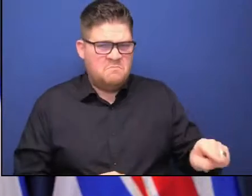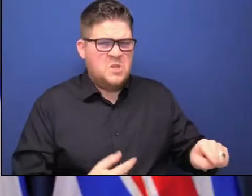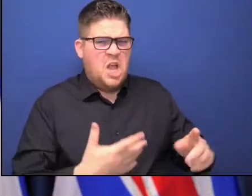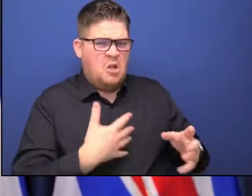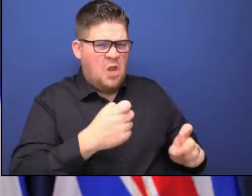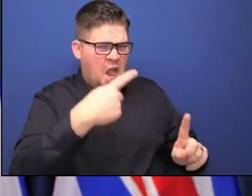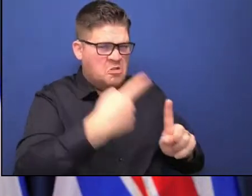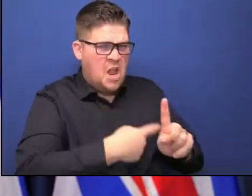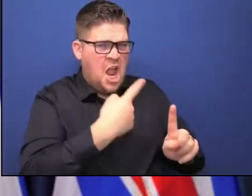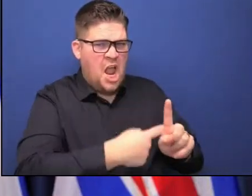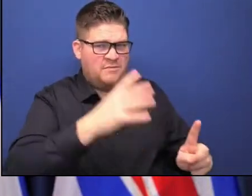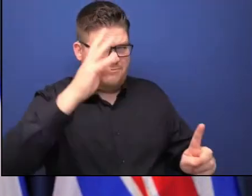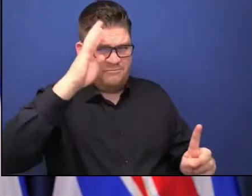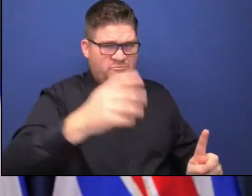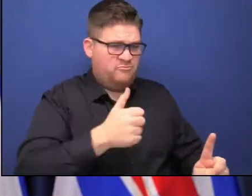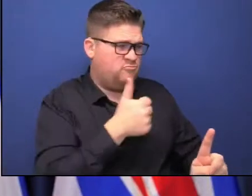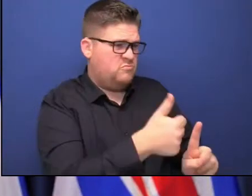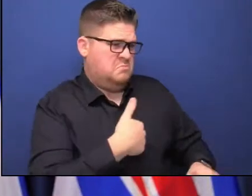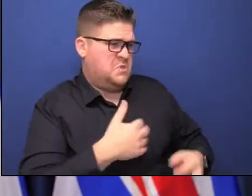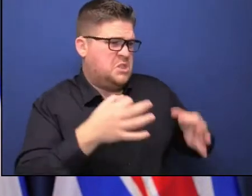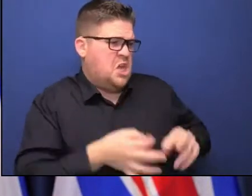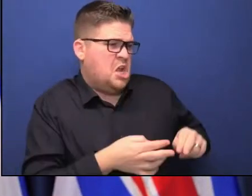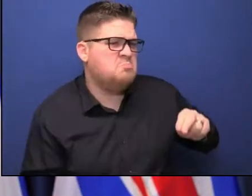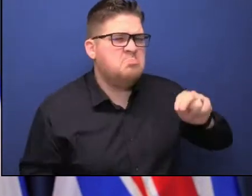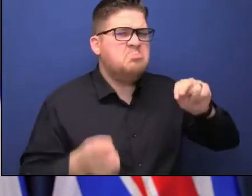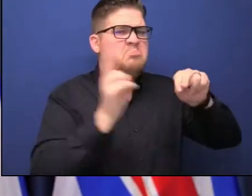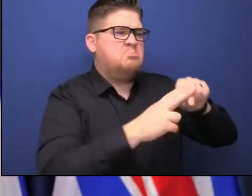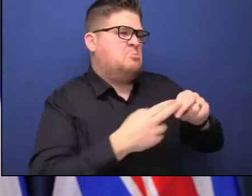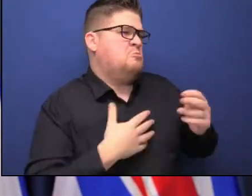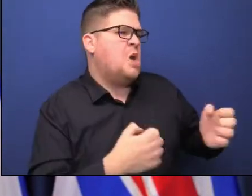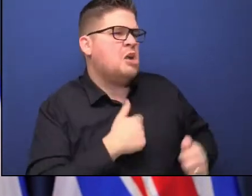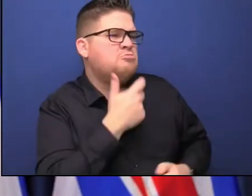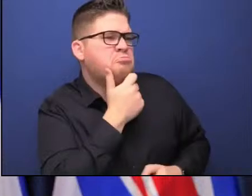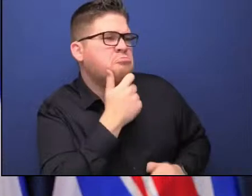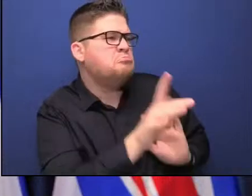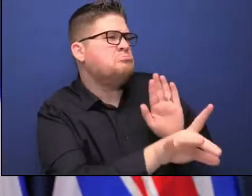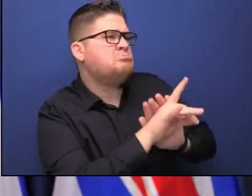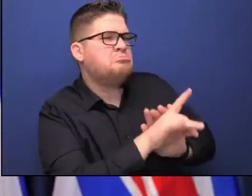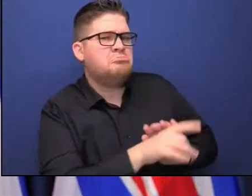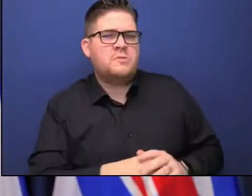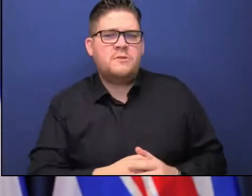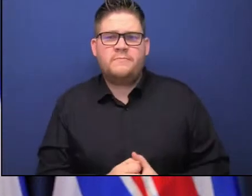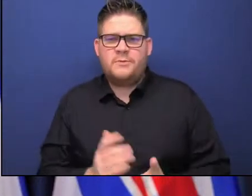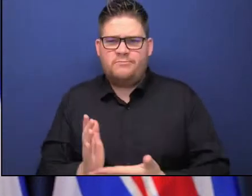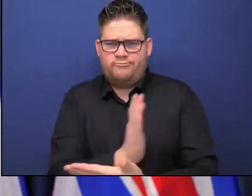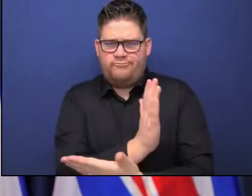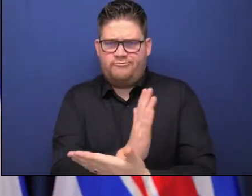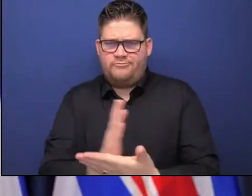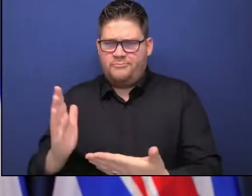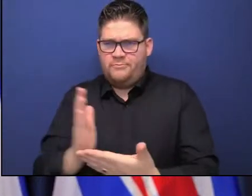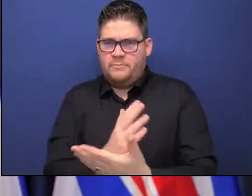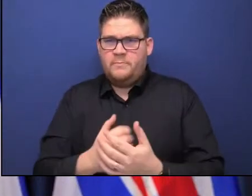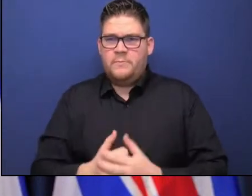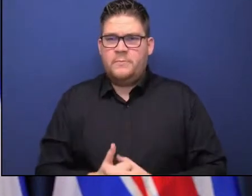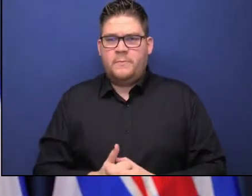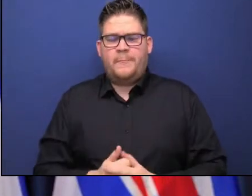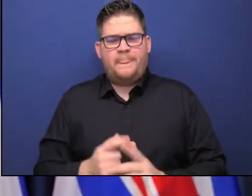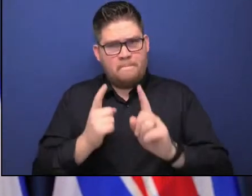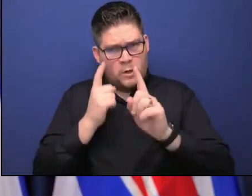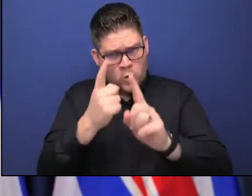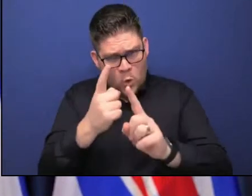in their homes, to keep life more affordable, thus the rent freeze, and I think we're meeting that balance. Andrew, do you have a follow-up?